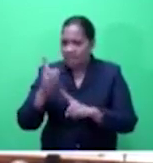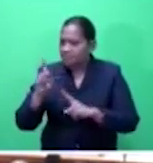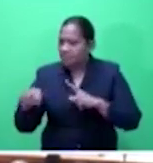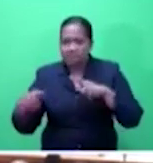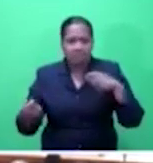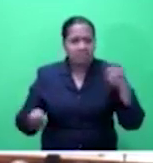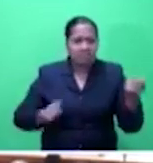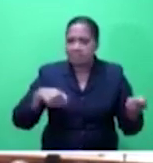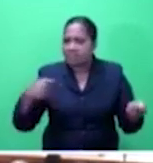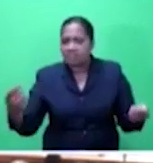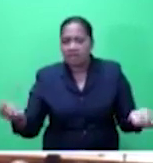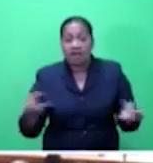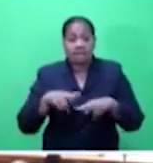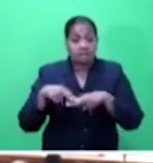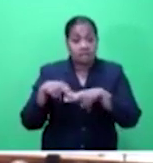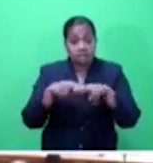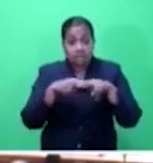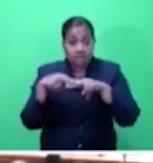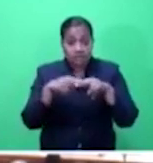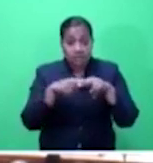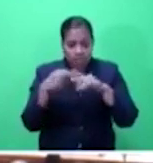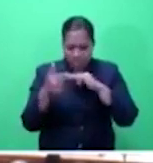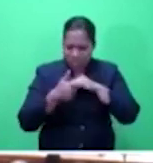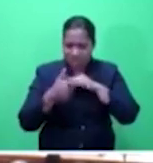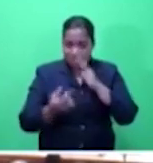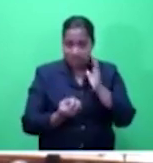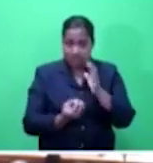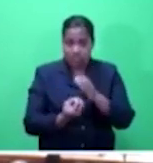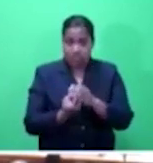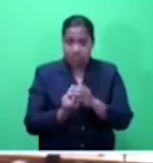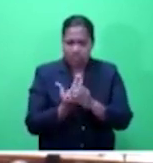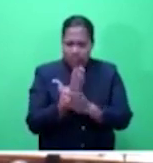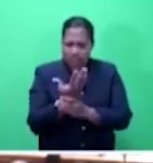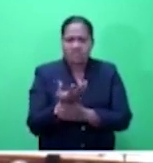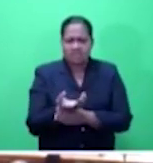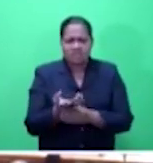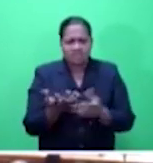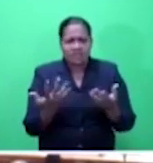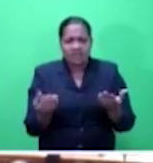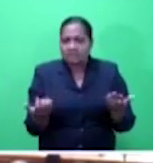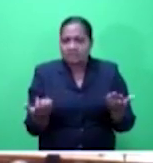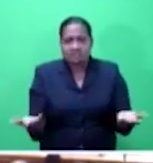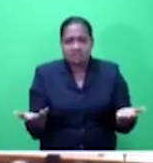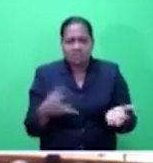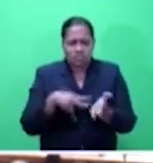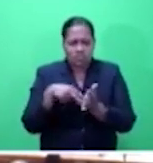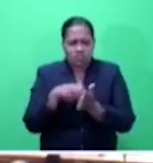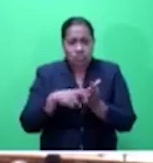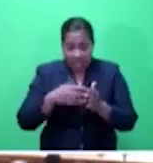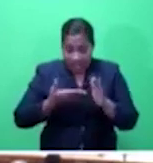Fiji's projection for our 11th year of growth have reversed in a matter of weeks also. Under the crushing weight of this